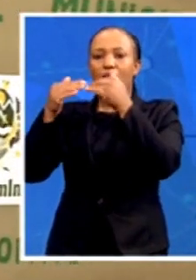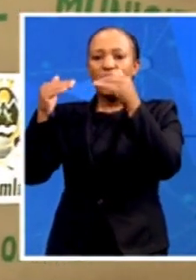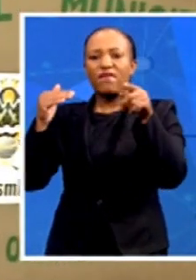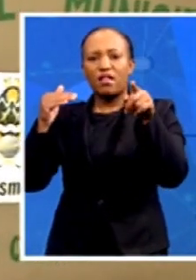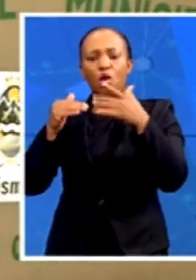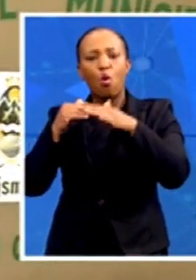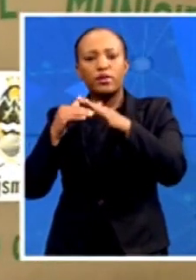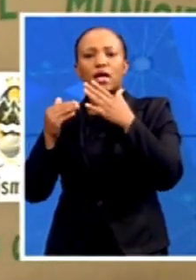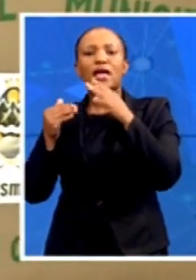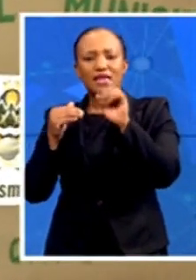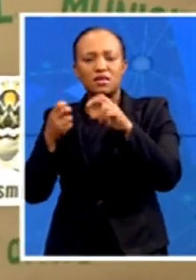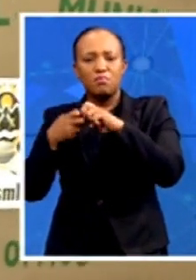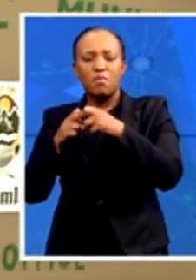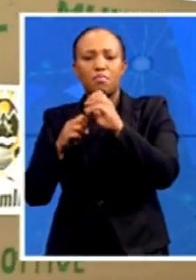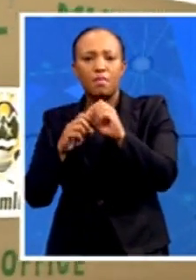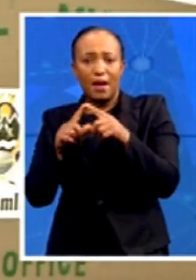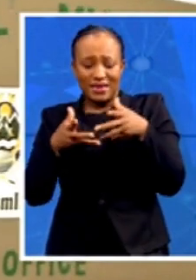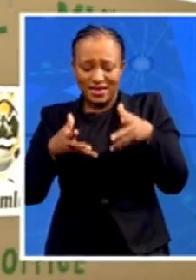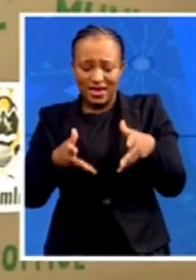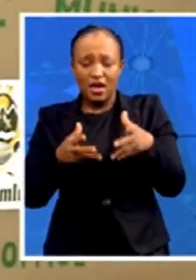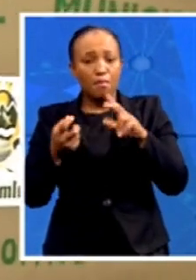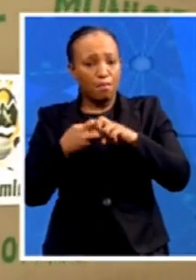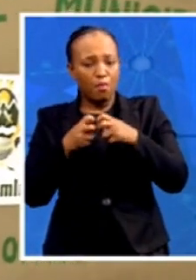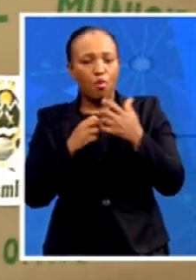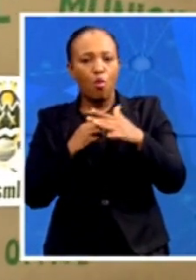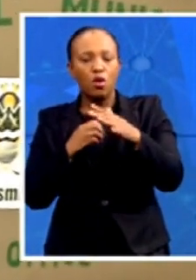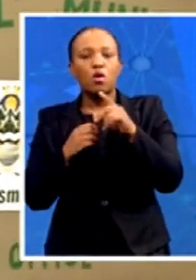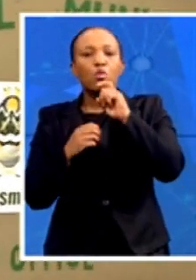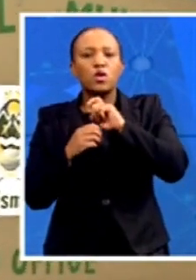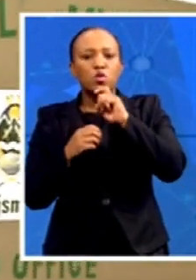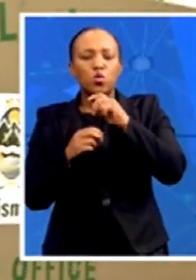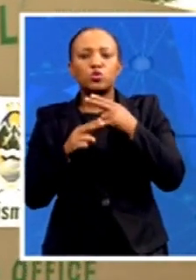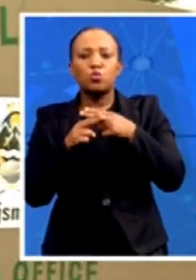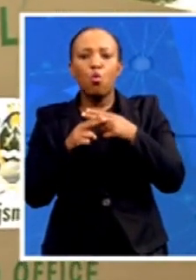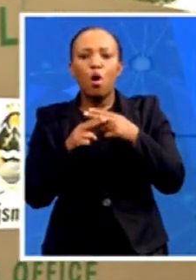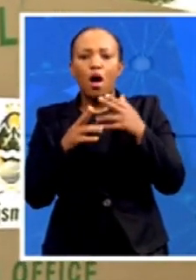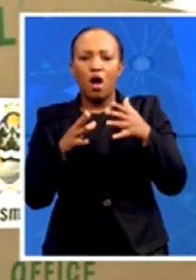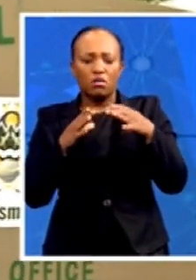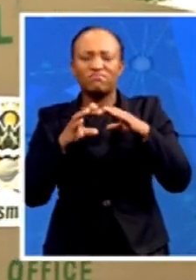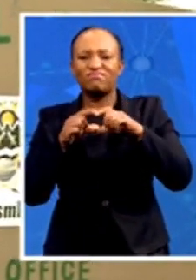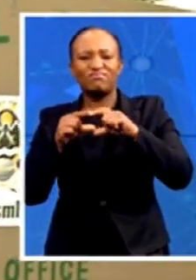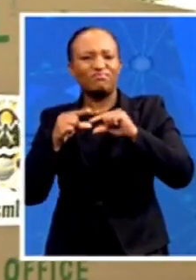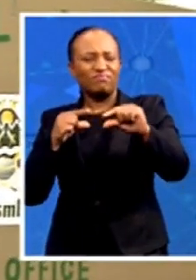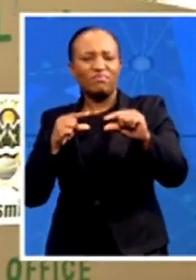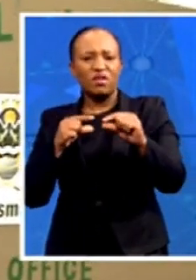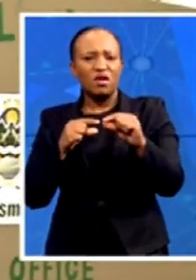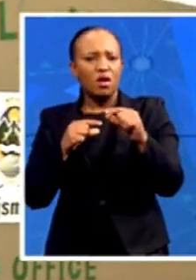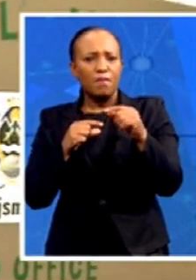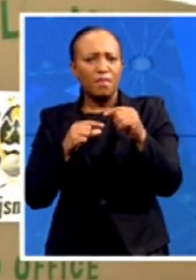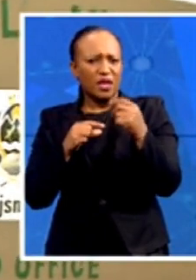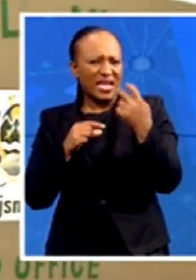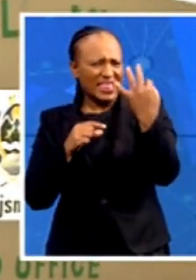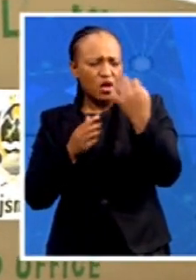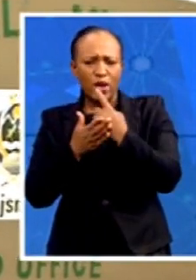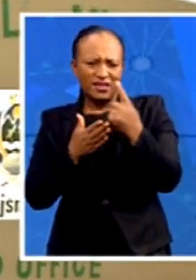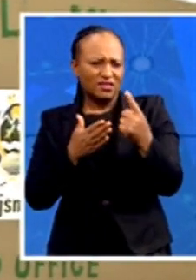of water. Now we are using sewers here, but we don't have water for the whole of 3 weeks, not 2 weeks, for the whole of 3 weeks. We started to fight this